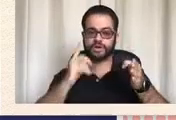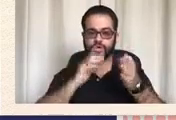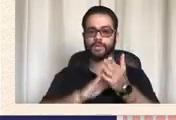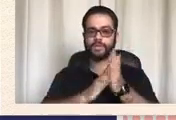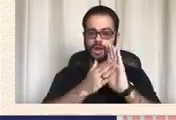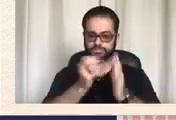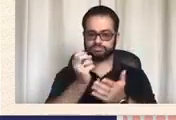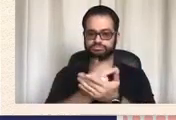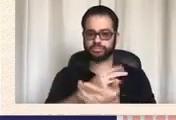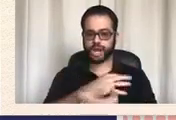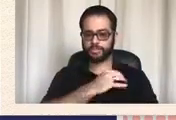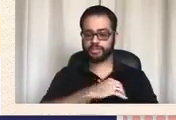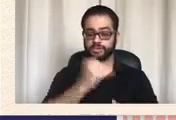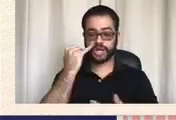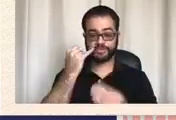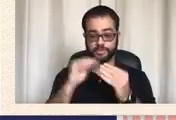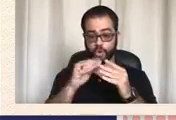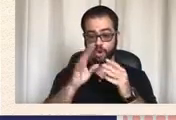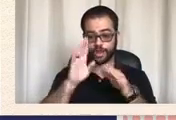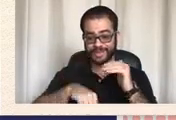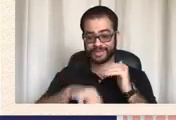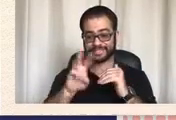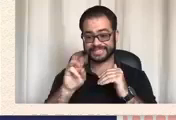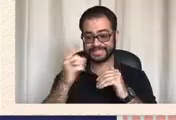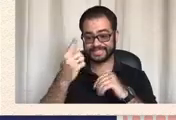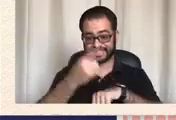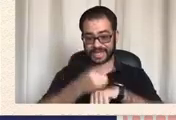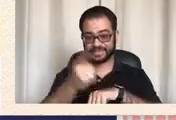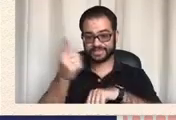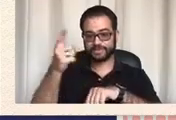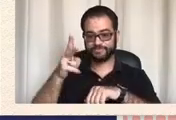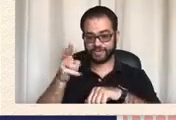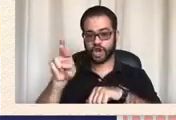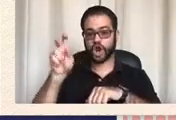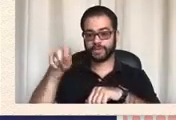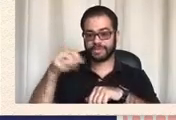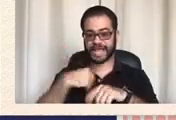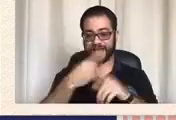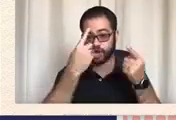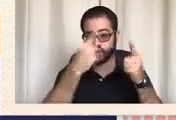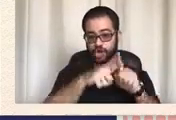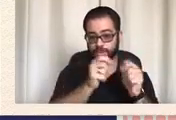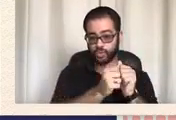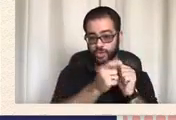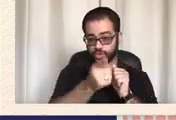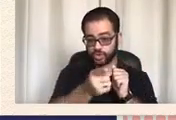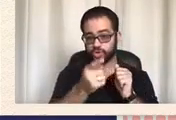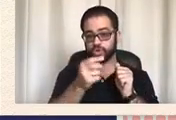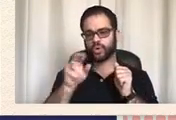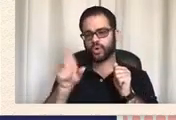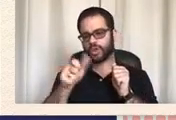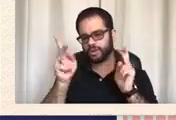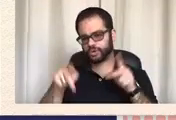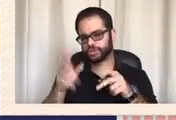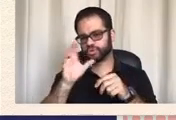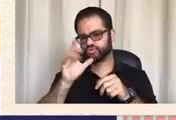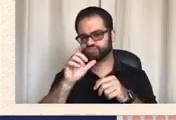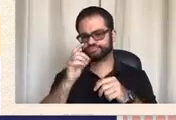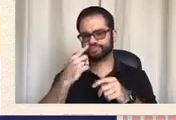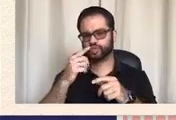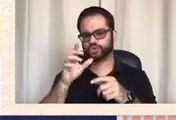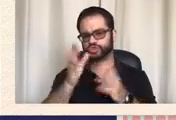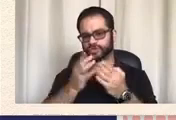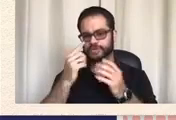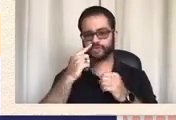60 days, they must have an agreement by you or your loved one who is seeking those services and includes a time frame for